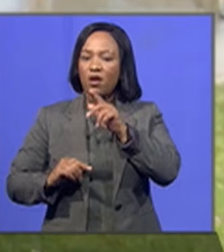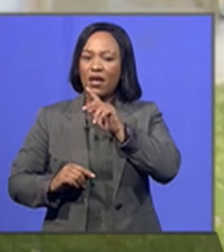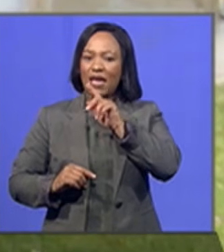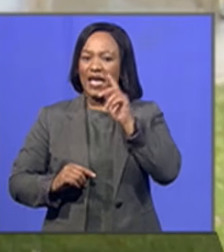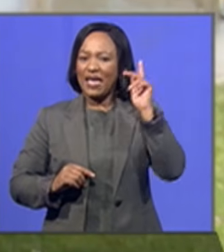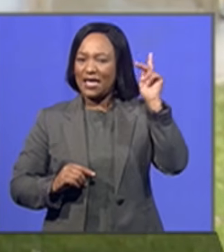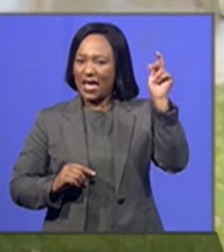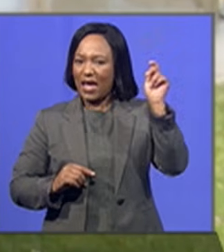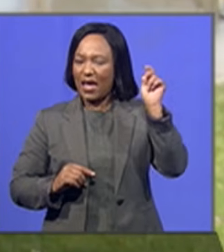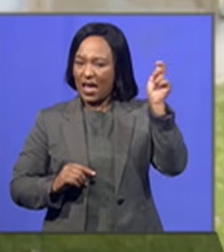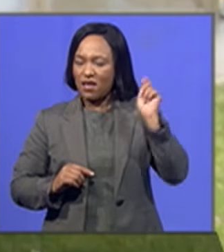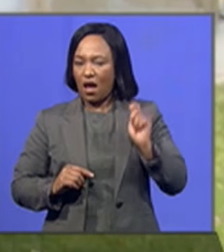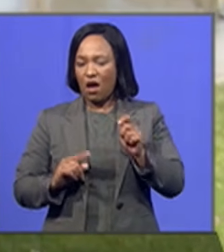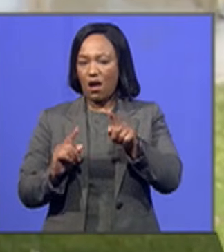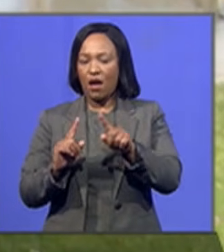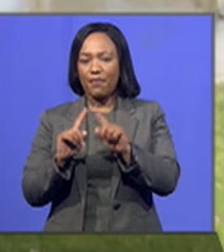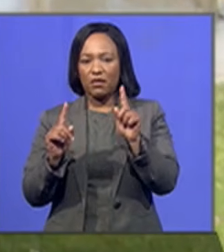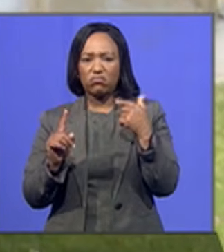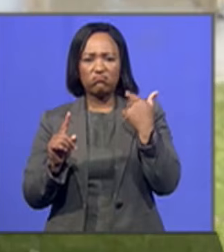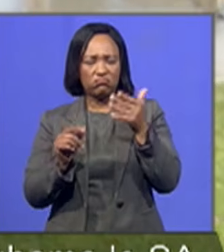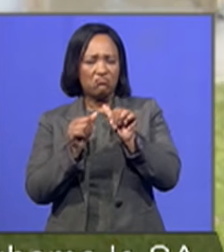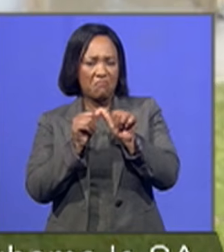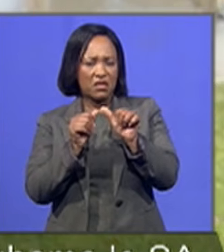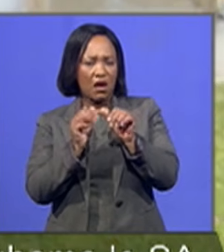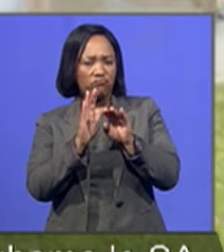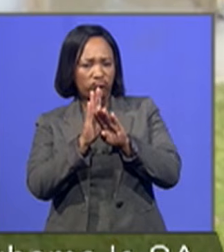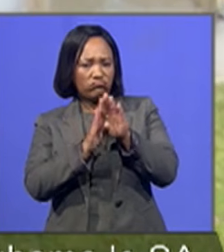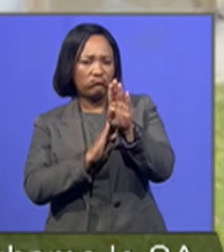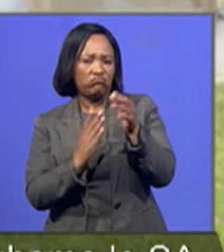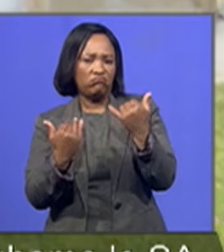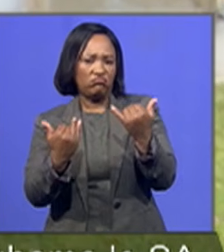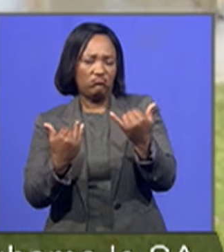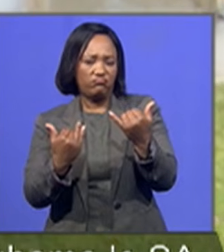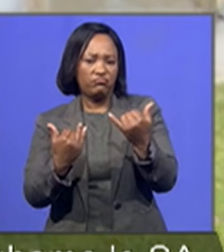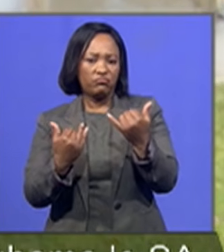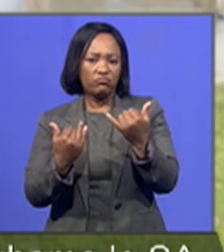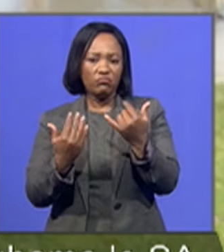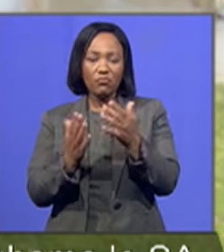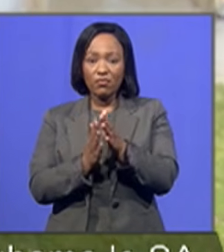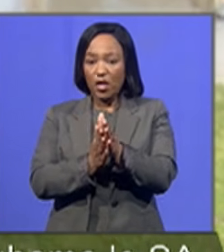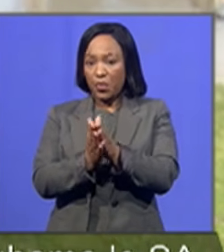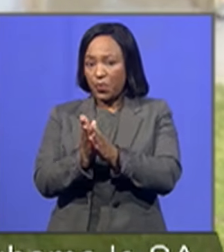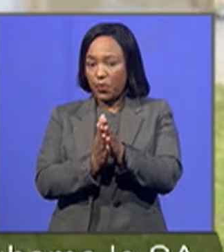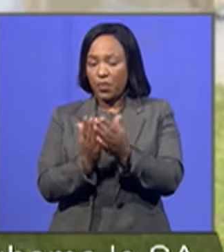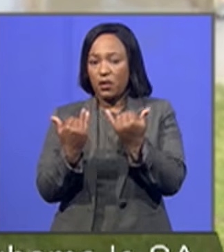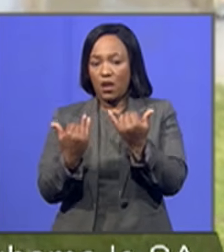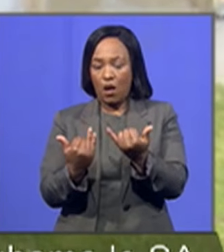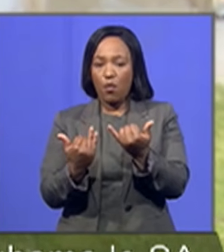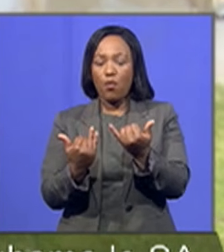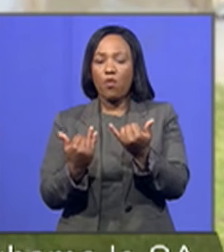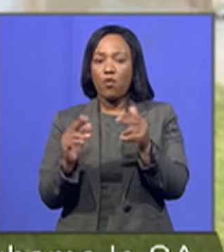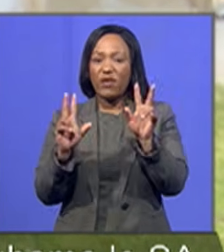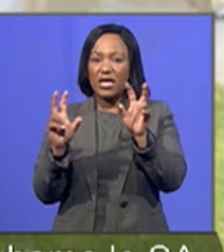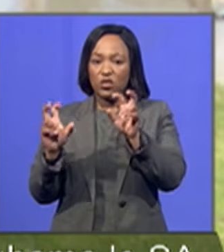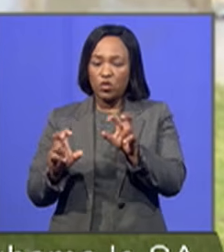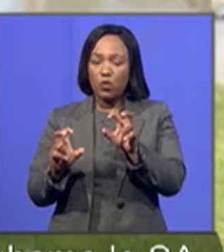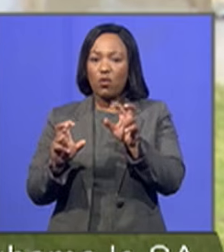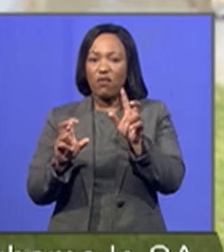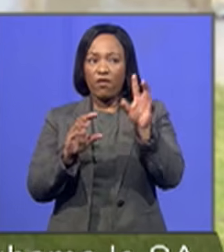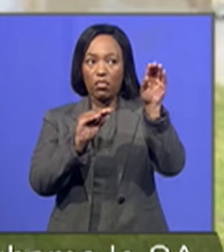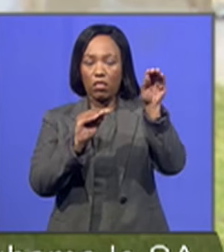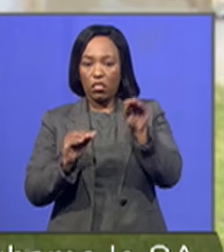it's growing very well over the last few years. And I think looking forward, especially some of the migration issues that have been sorted, we